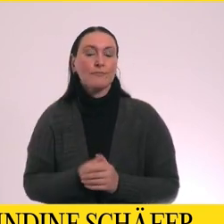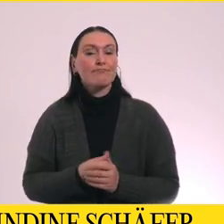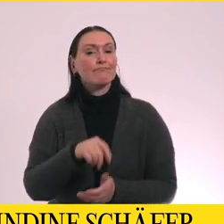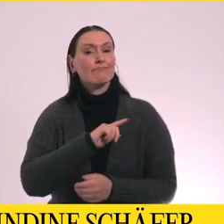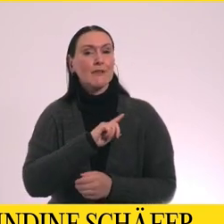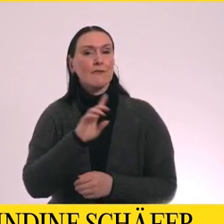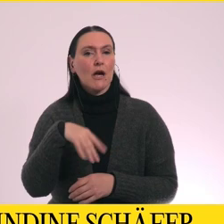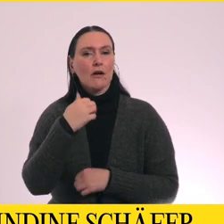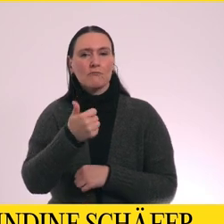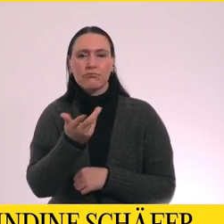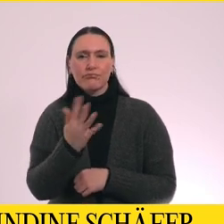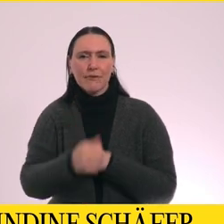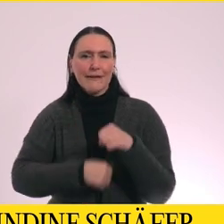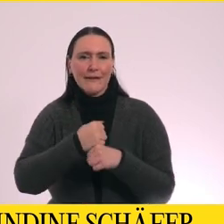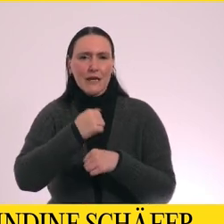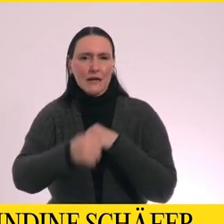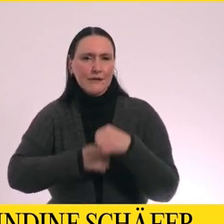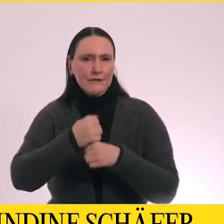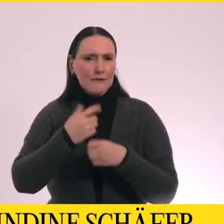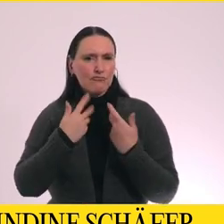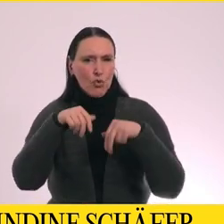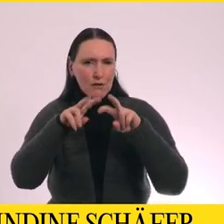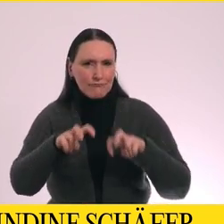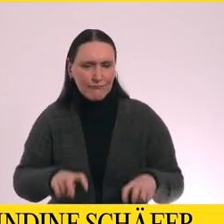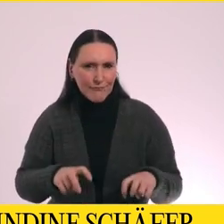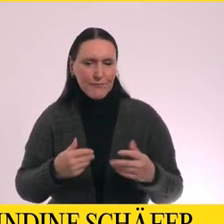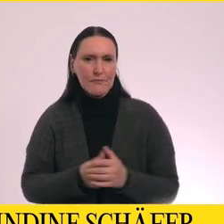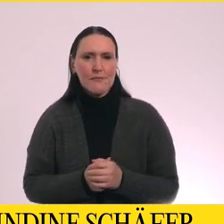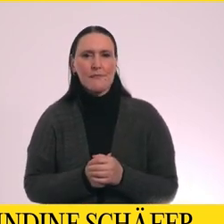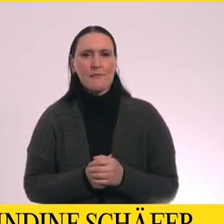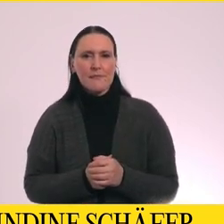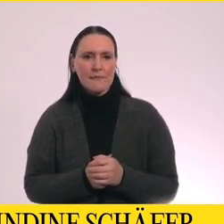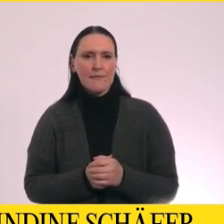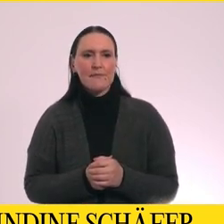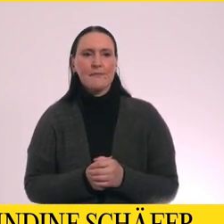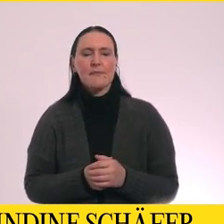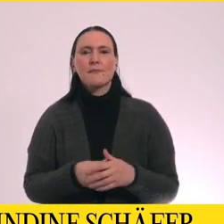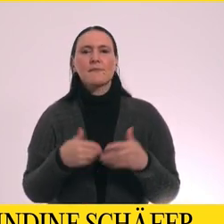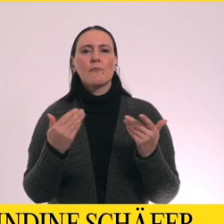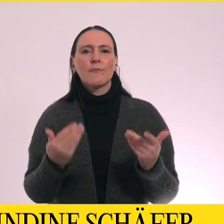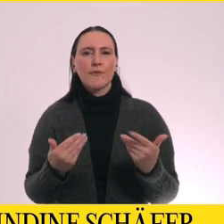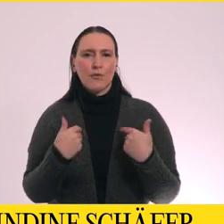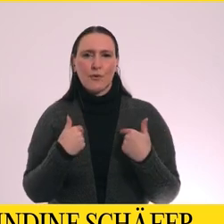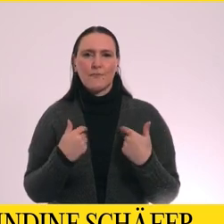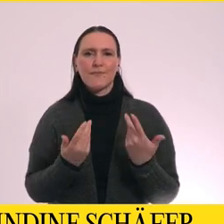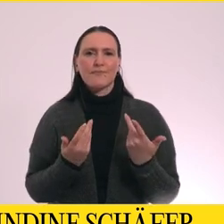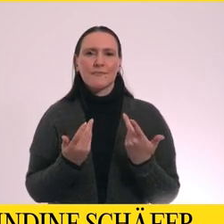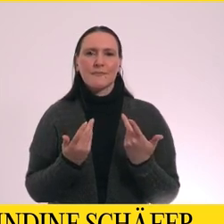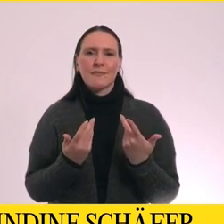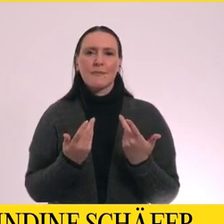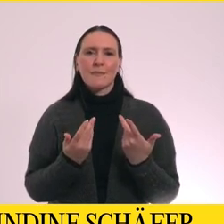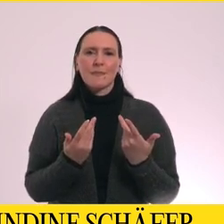using creative methods. And I've been really interested in the intersections between diasporic